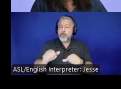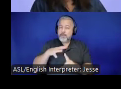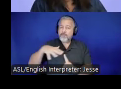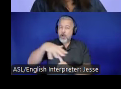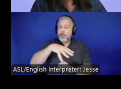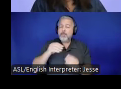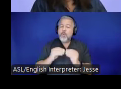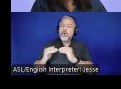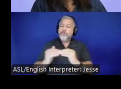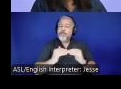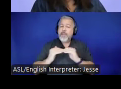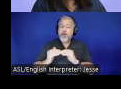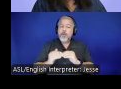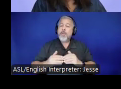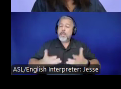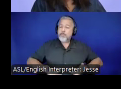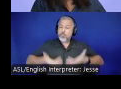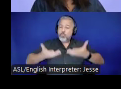confidence and independence as well,